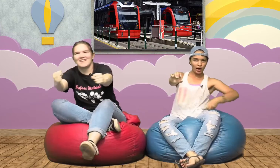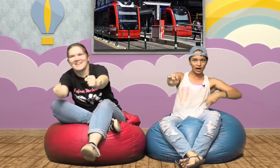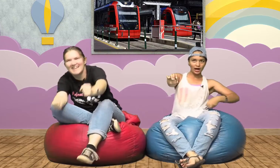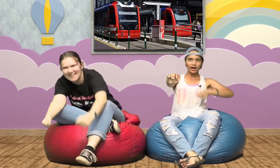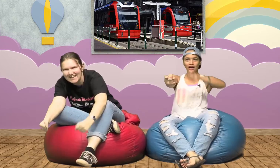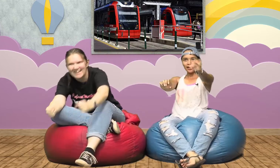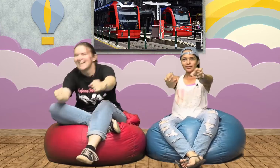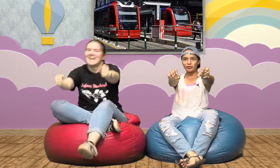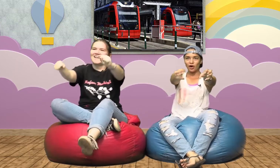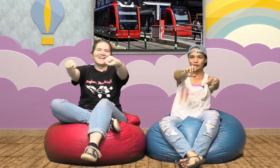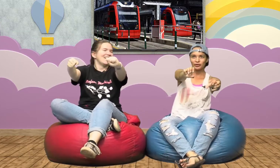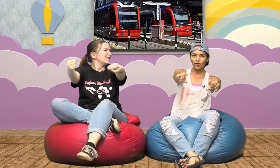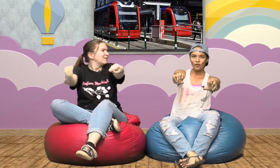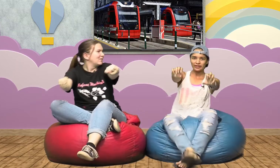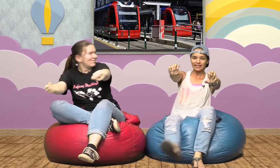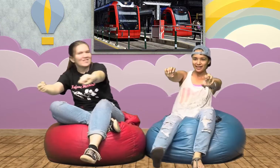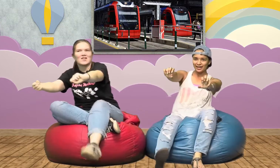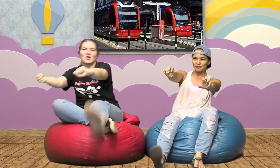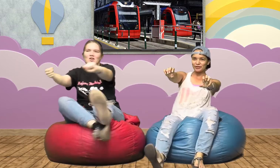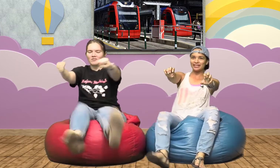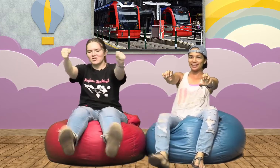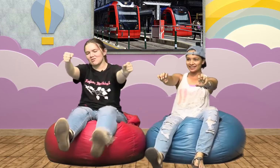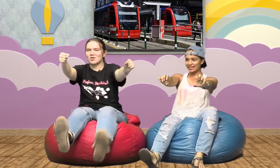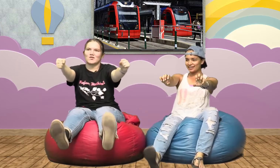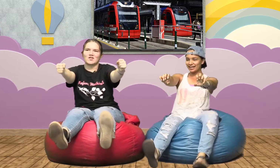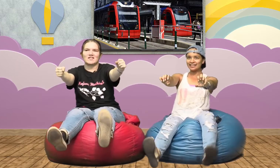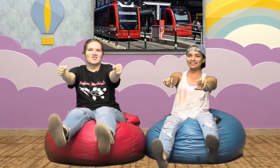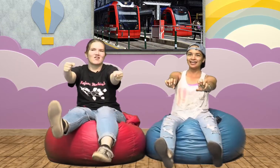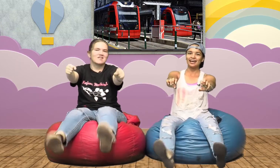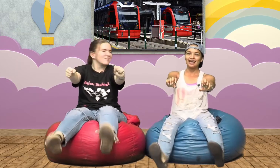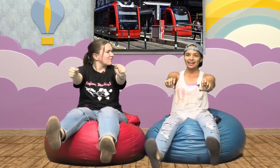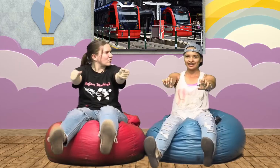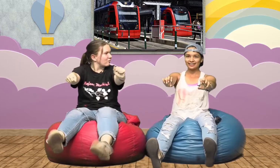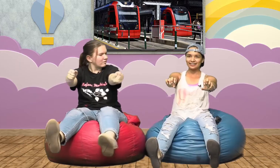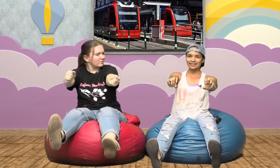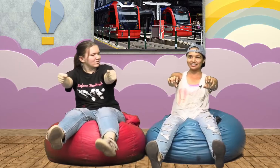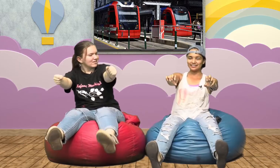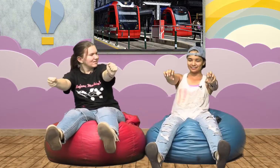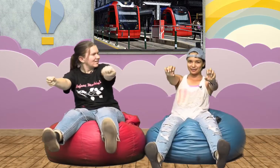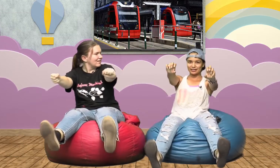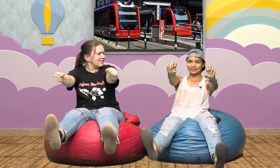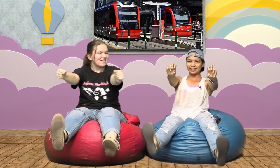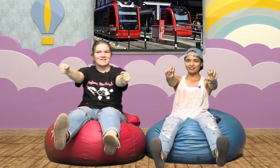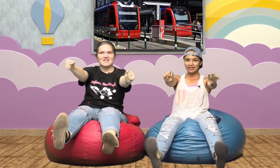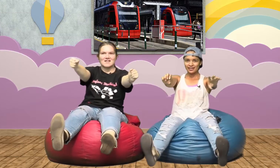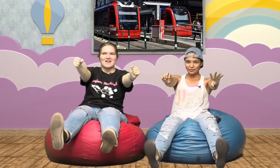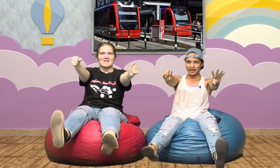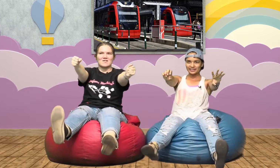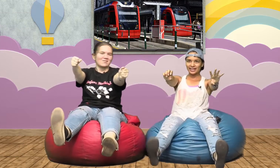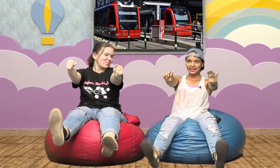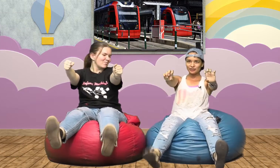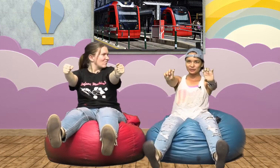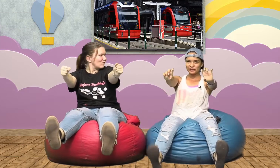Wah, wah, wah. Then we go, and then No, you have to drive with 2 accelerate. feet. It's very unsafe to drive with 1 Yes, foot. it's very unsafe. Yes.